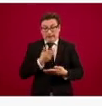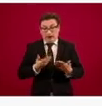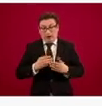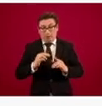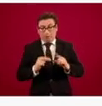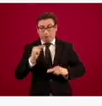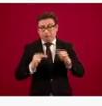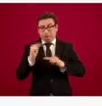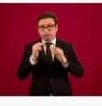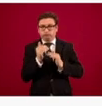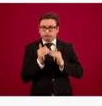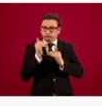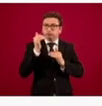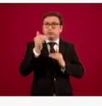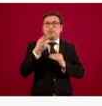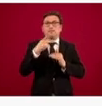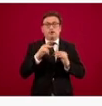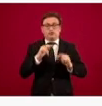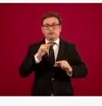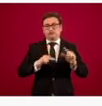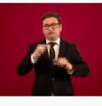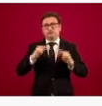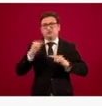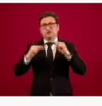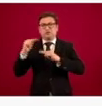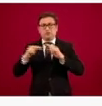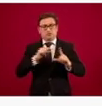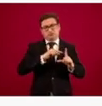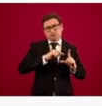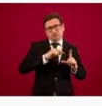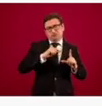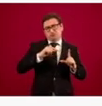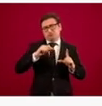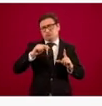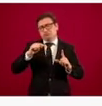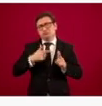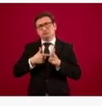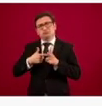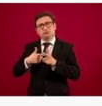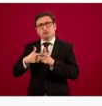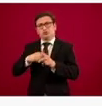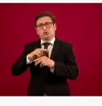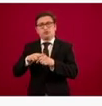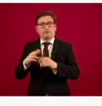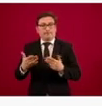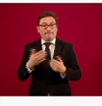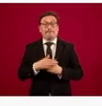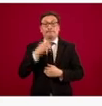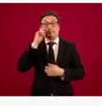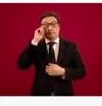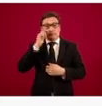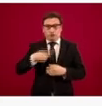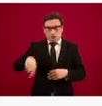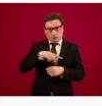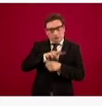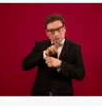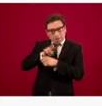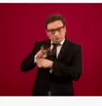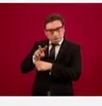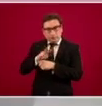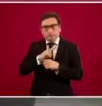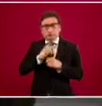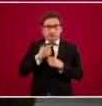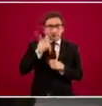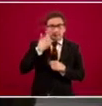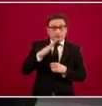accumulated and incident cases. So we have the orange bars, which is the newly